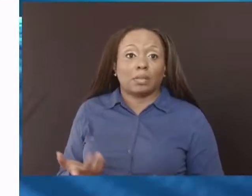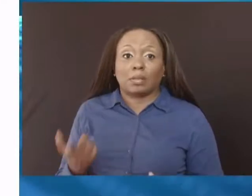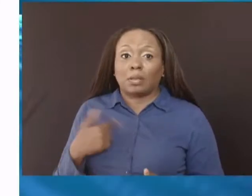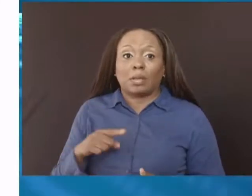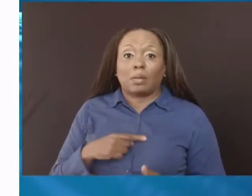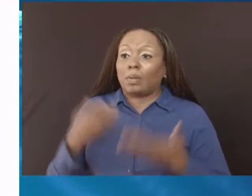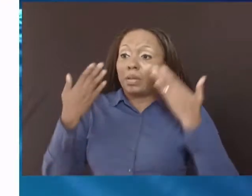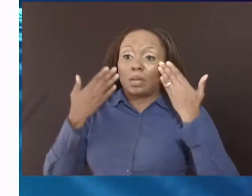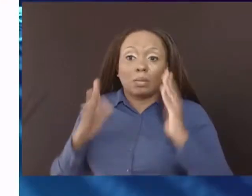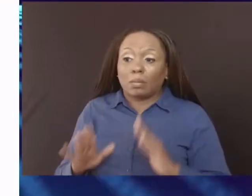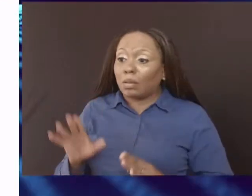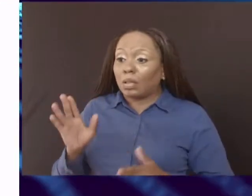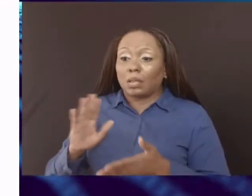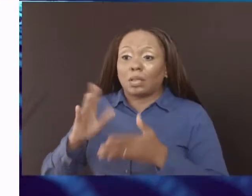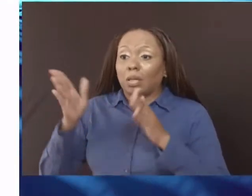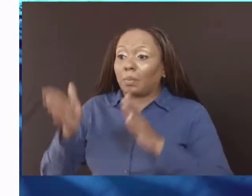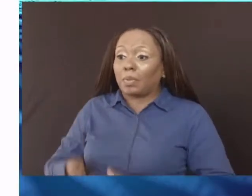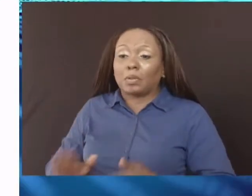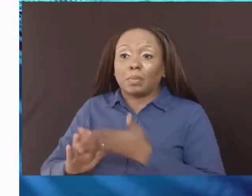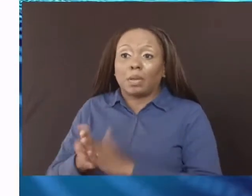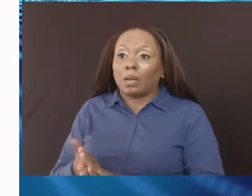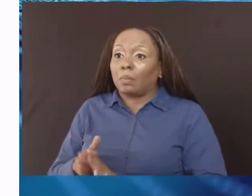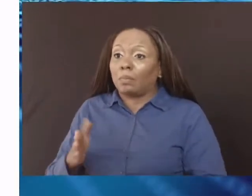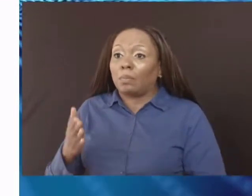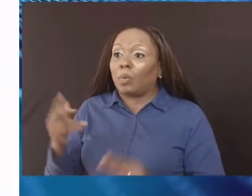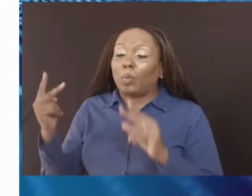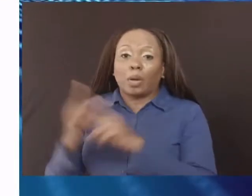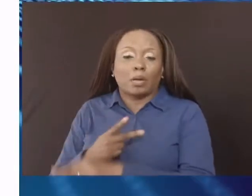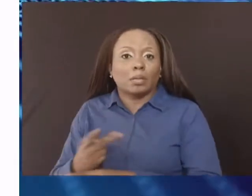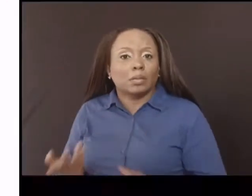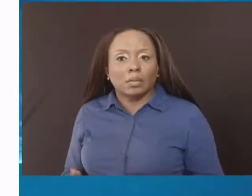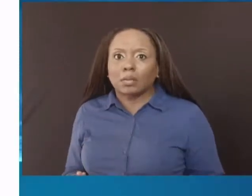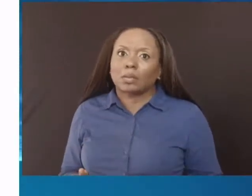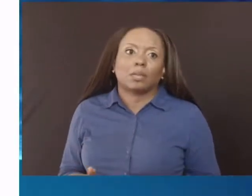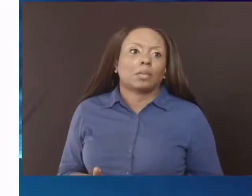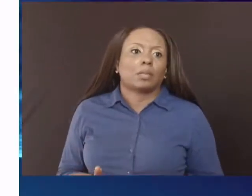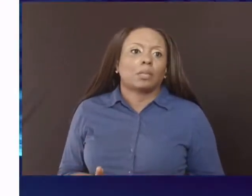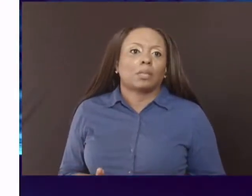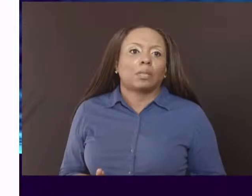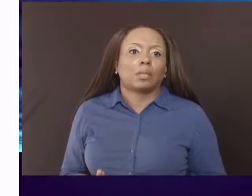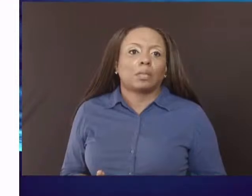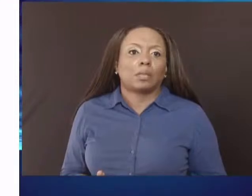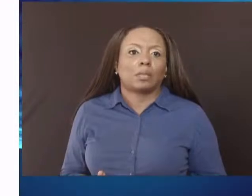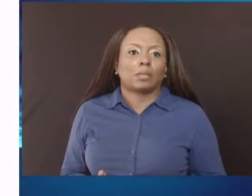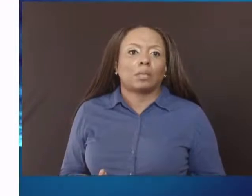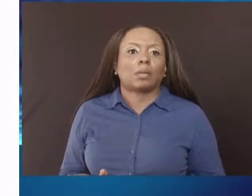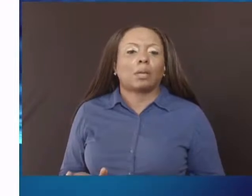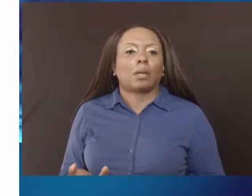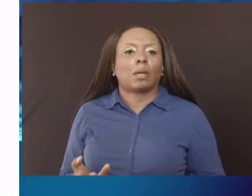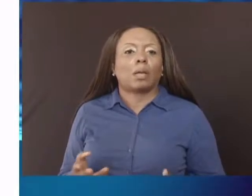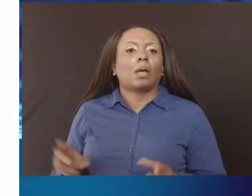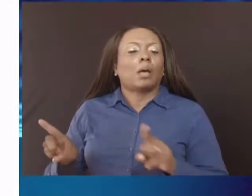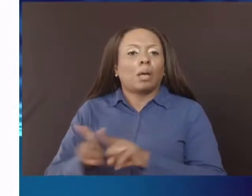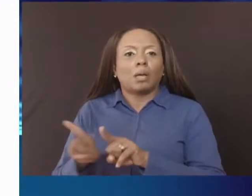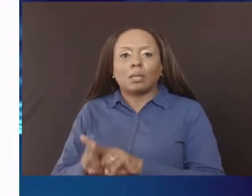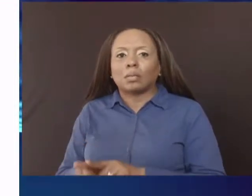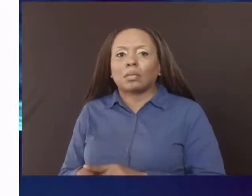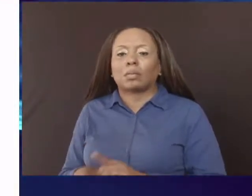that he had gotten so bad. So how often are critically ill persons in primary and secondary isolation